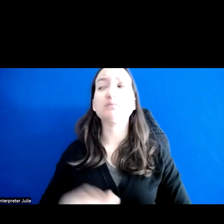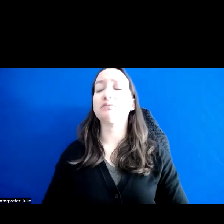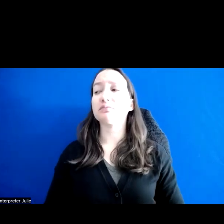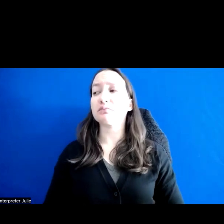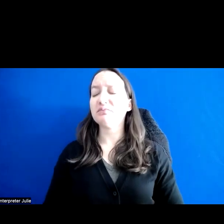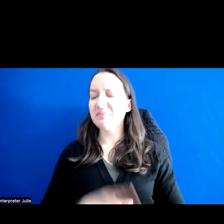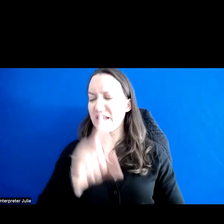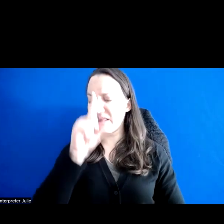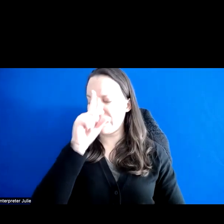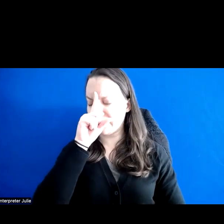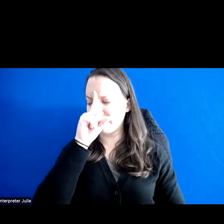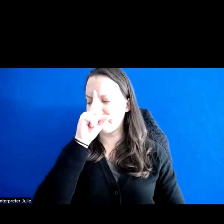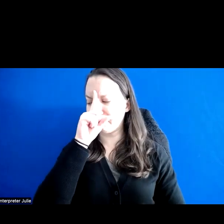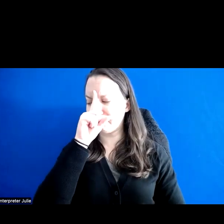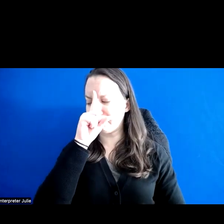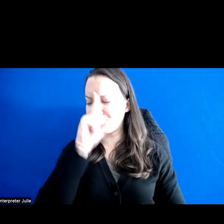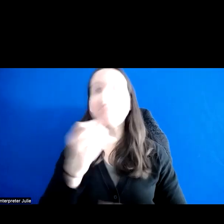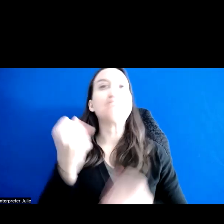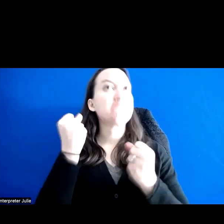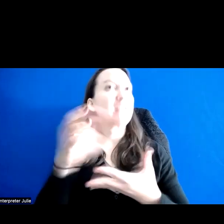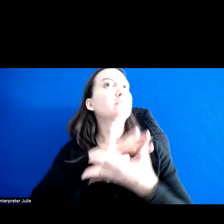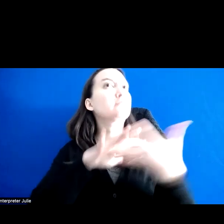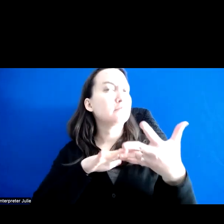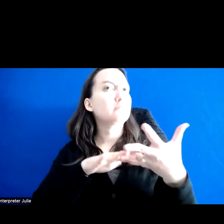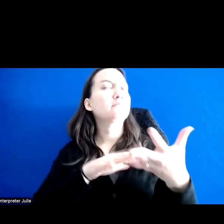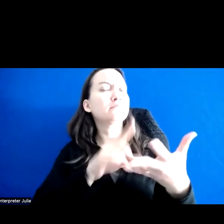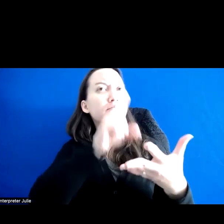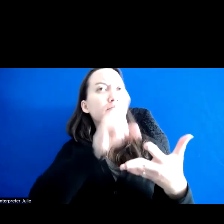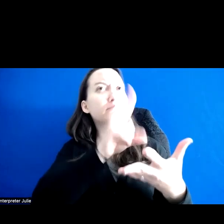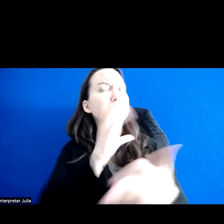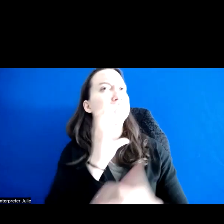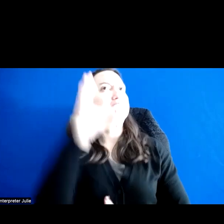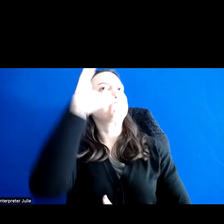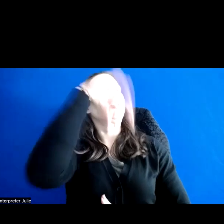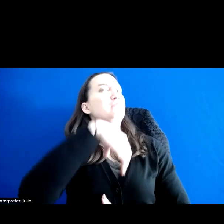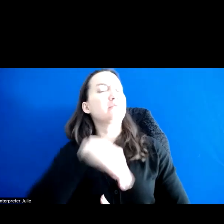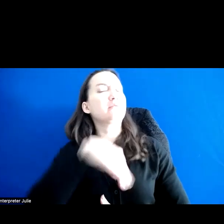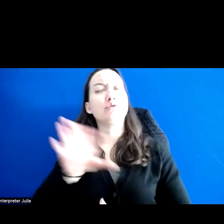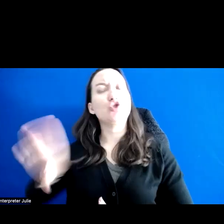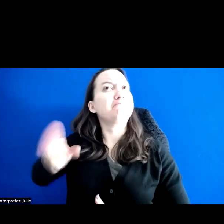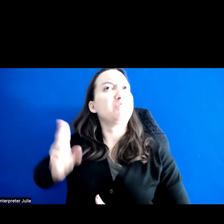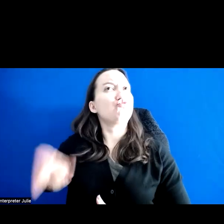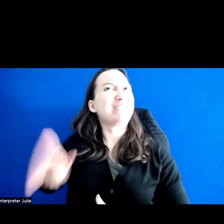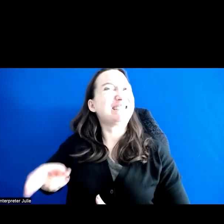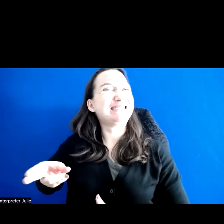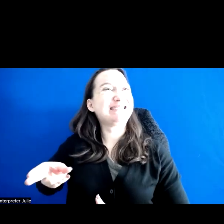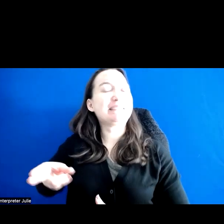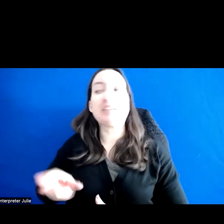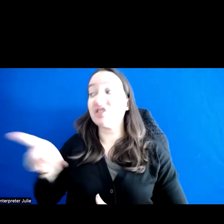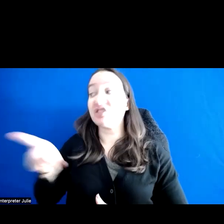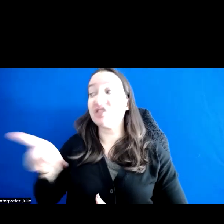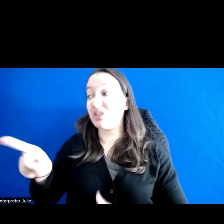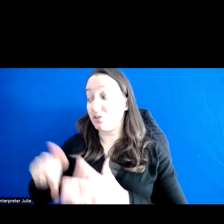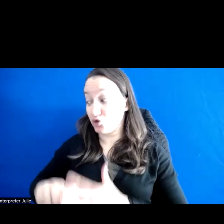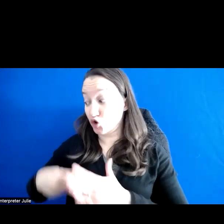And I think there's one of the many things that's rare and unusual about Jo's history is that she